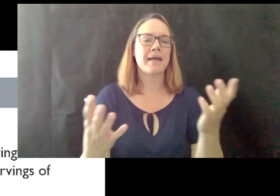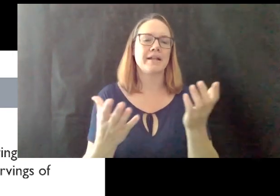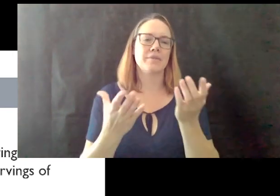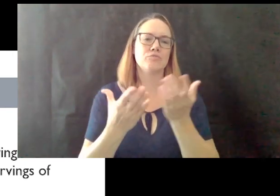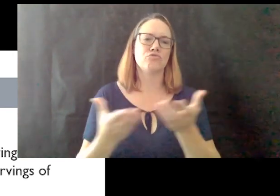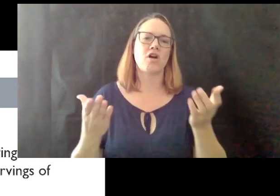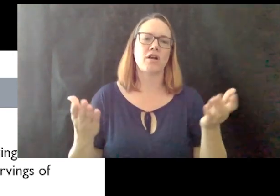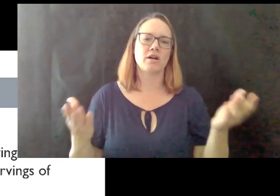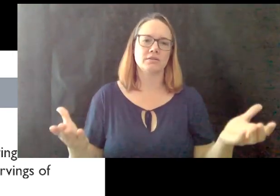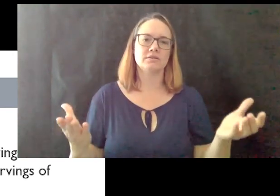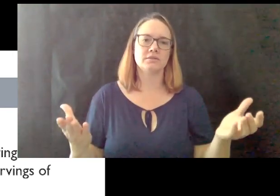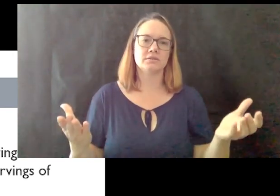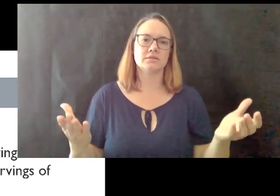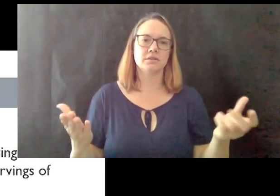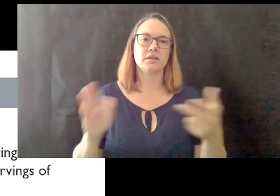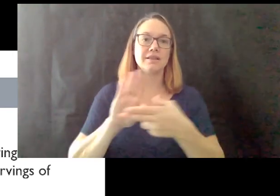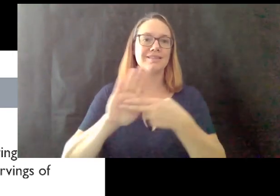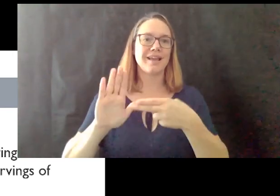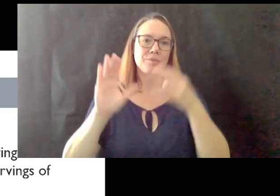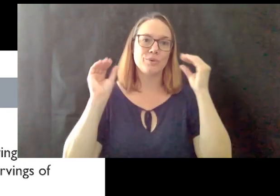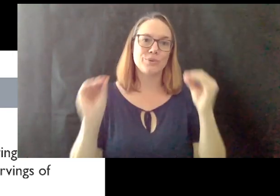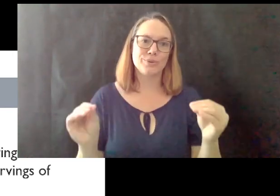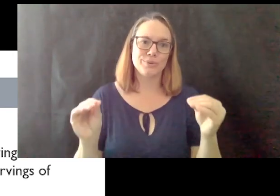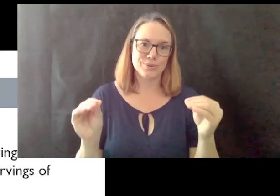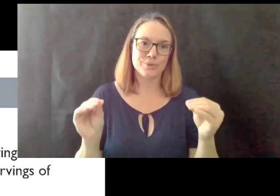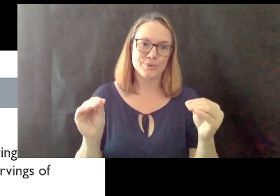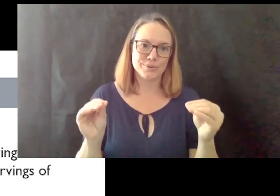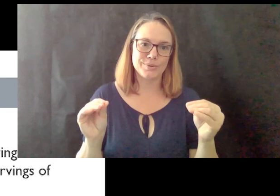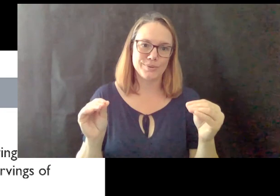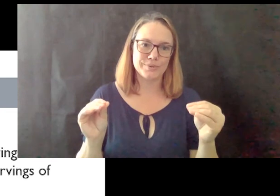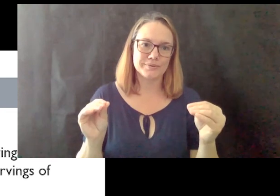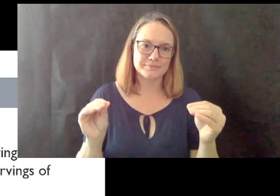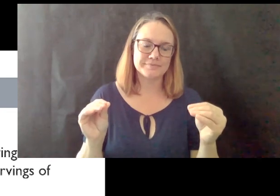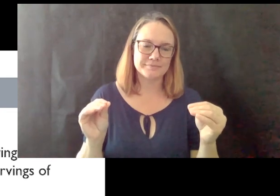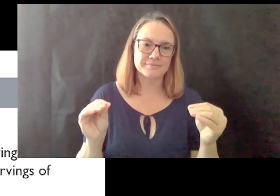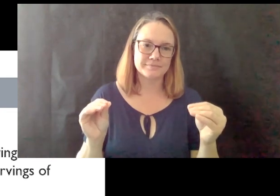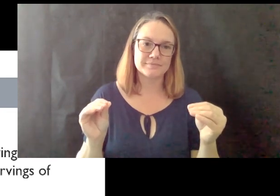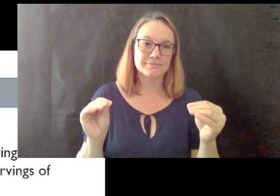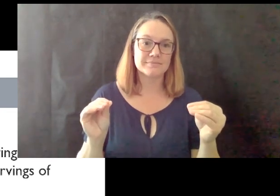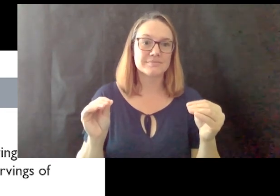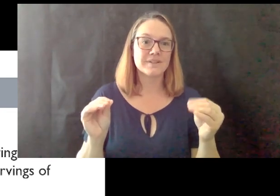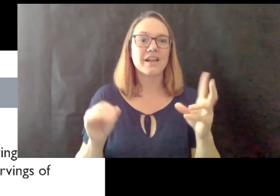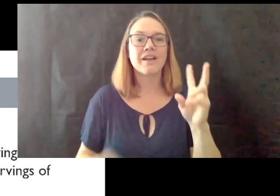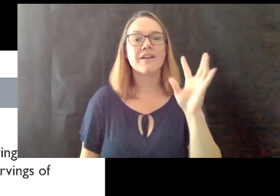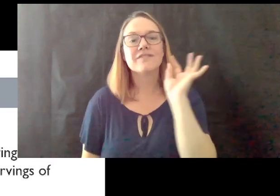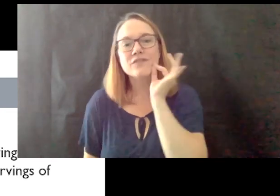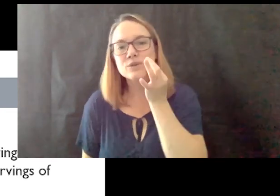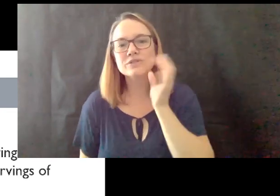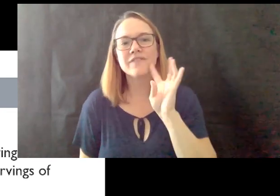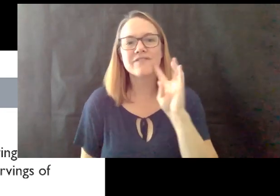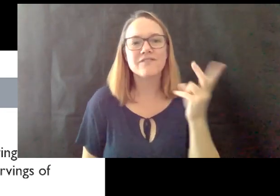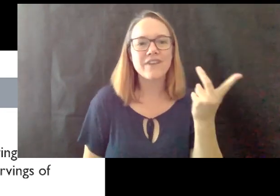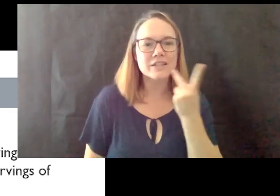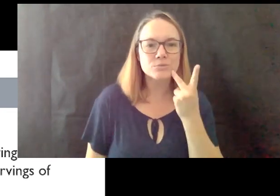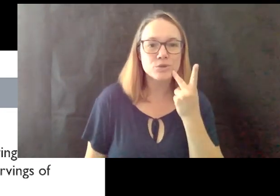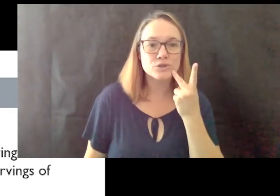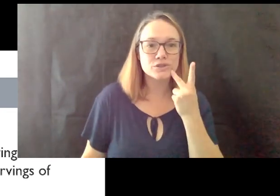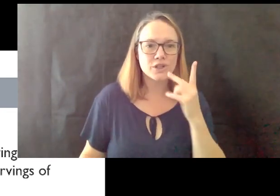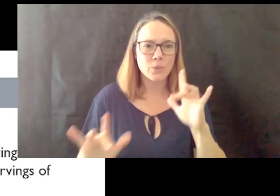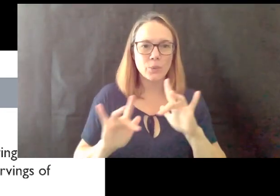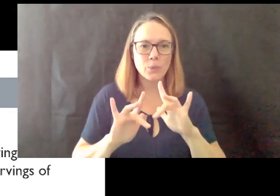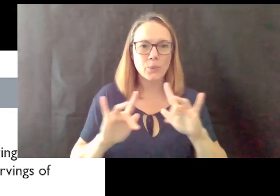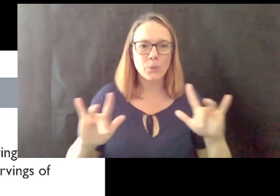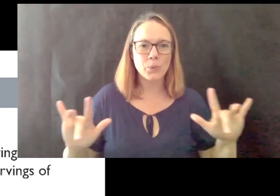Certainly there's many products that are available that don't come with a nutrition label, right? Walk through your produce section and